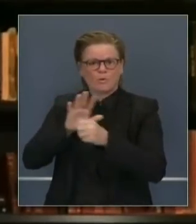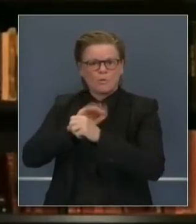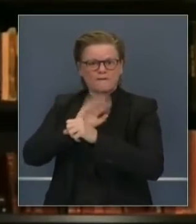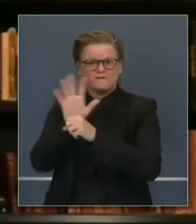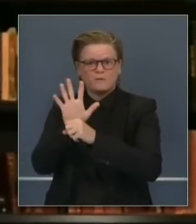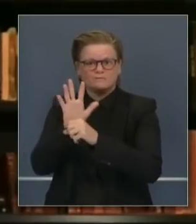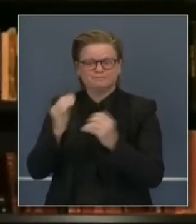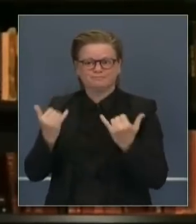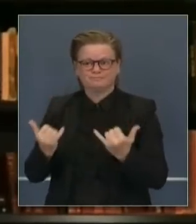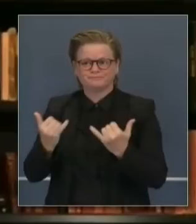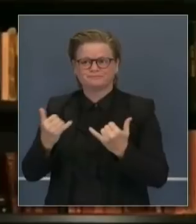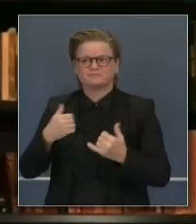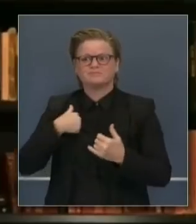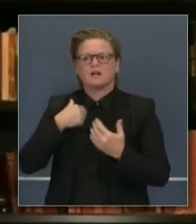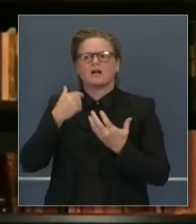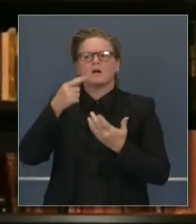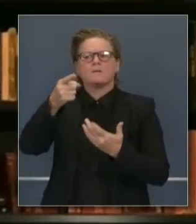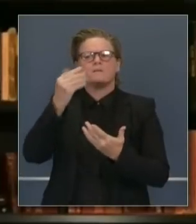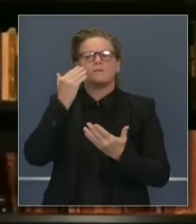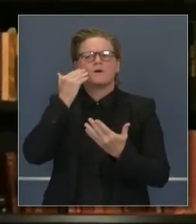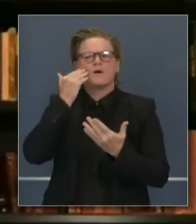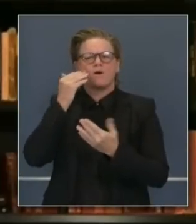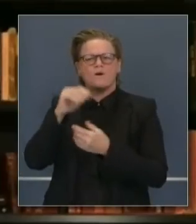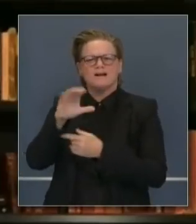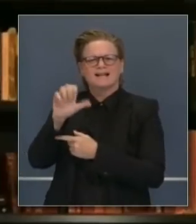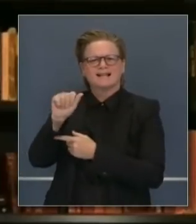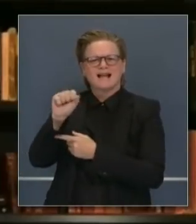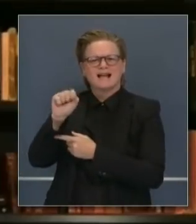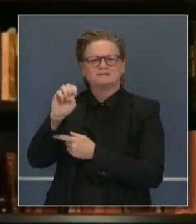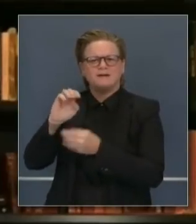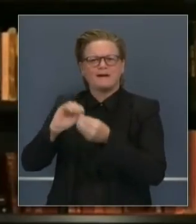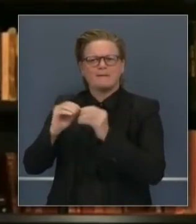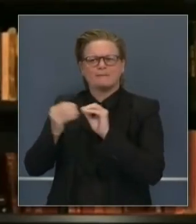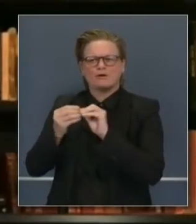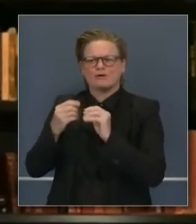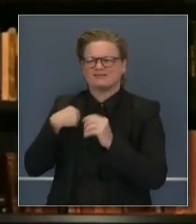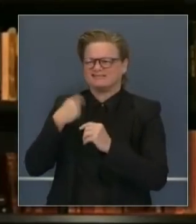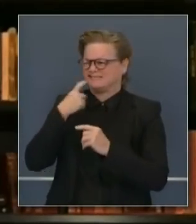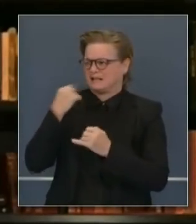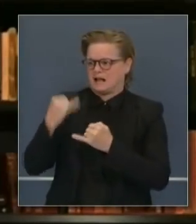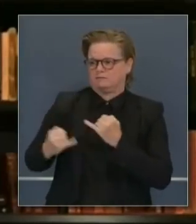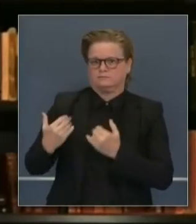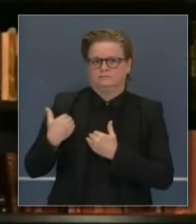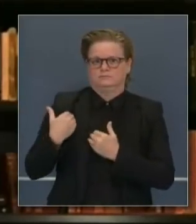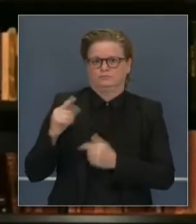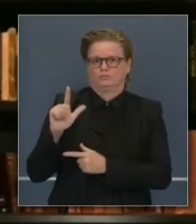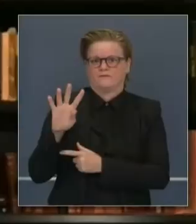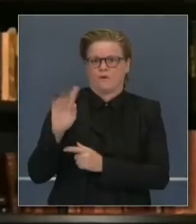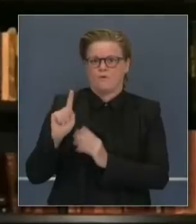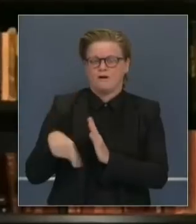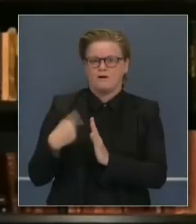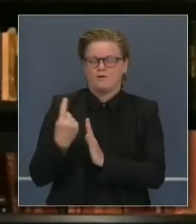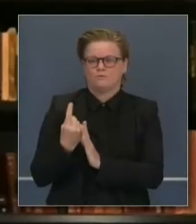that we're reporting from the last 24 hours. You can see that yesterday we're reporting